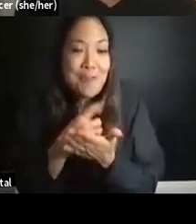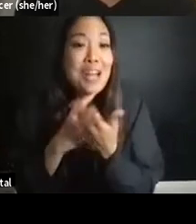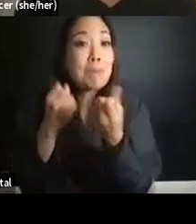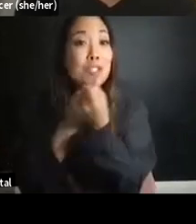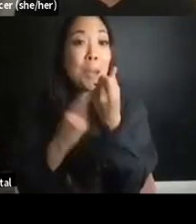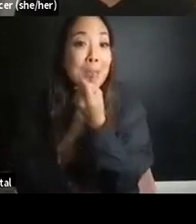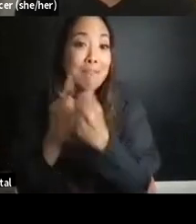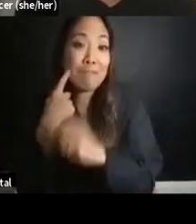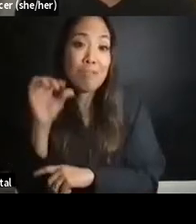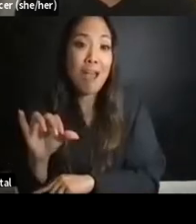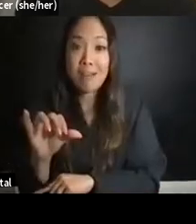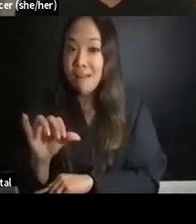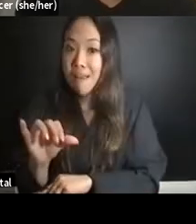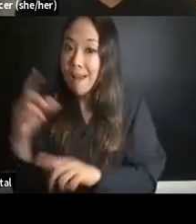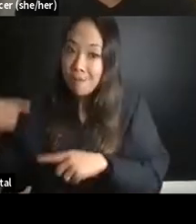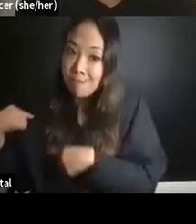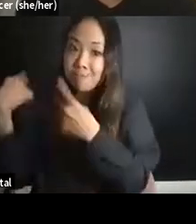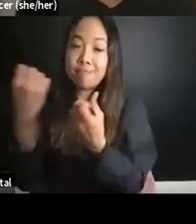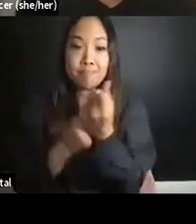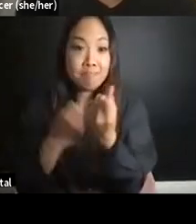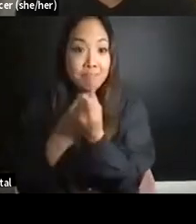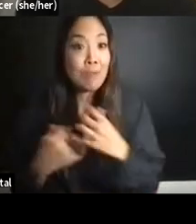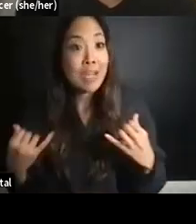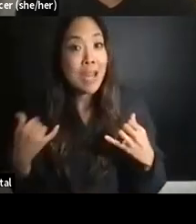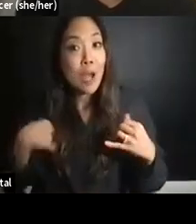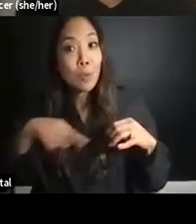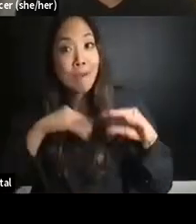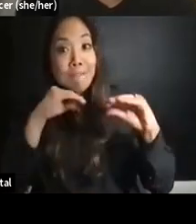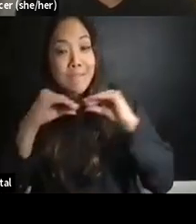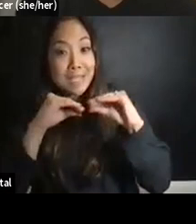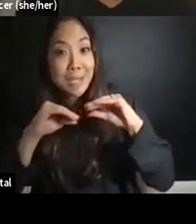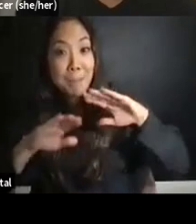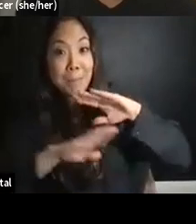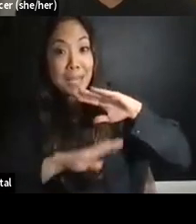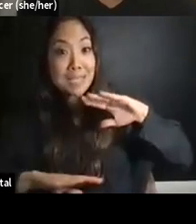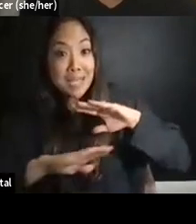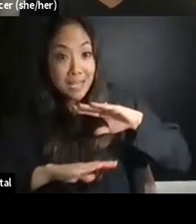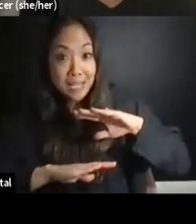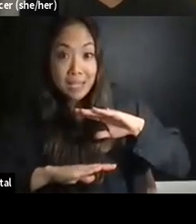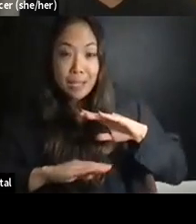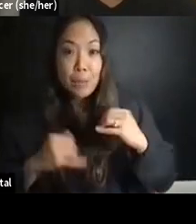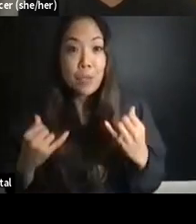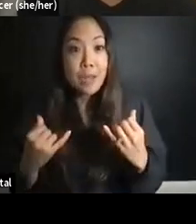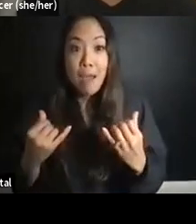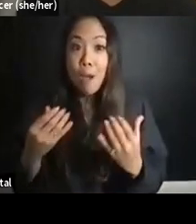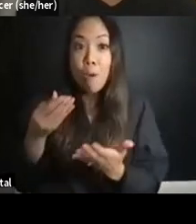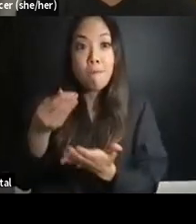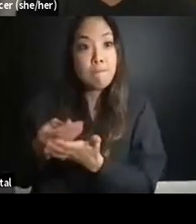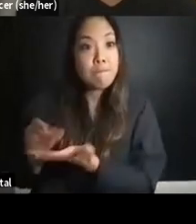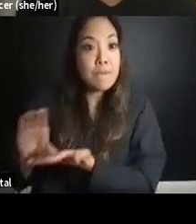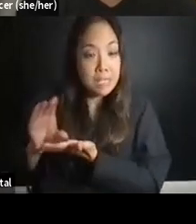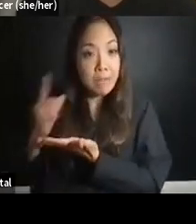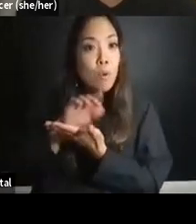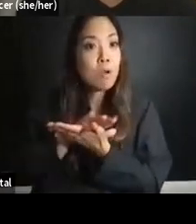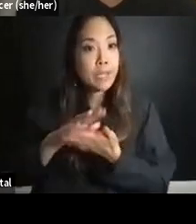since i got here we're right now fixing the basics but now that we've got we're you know got the funding for clean water we've got the